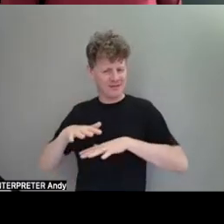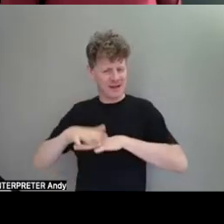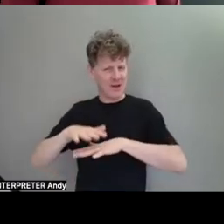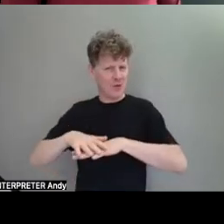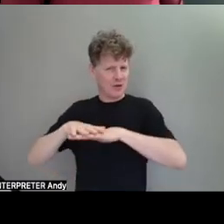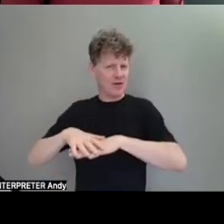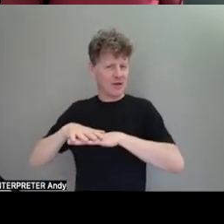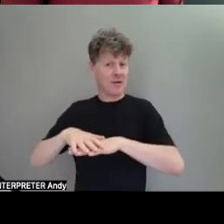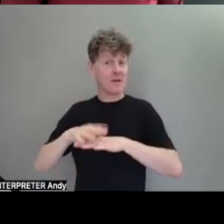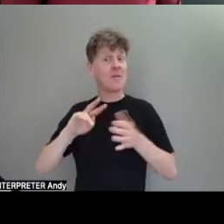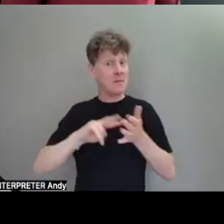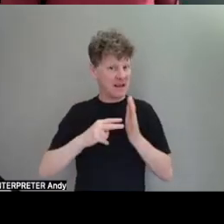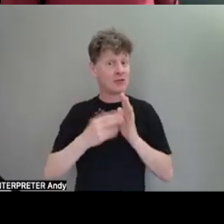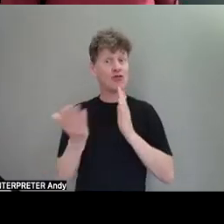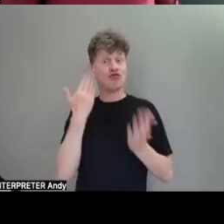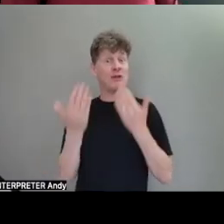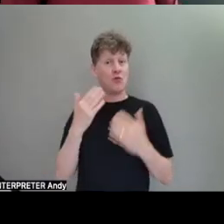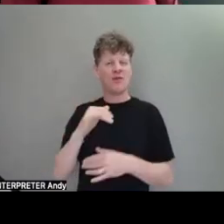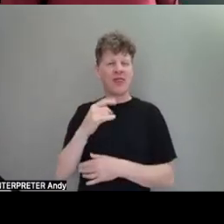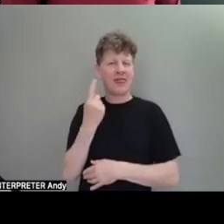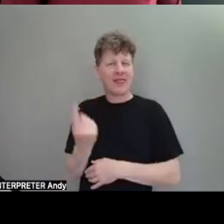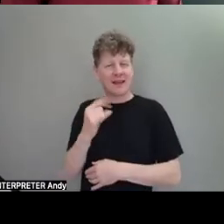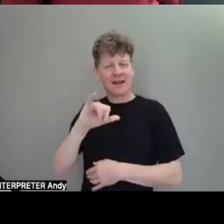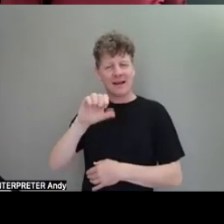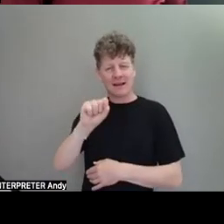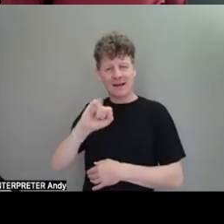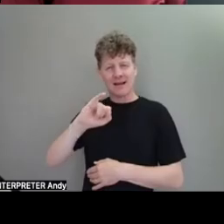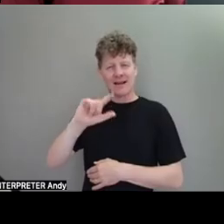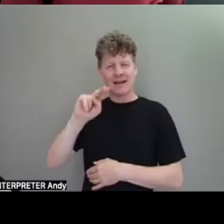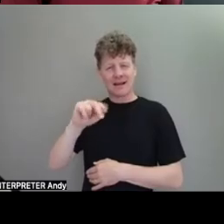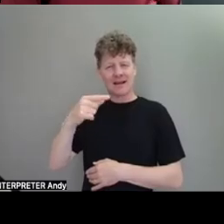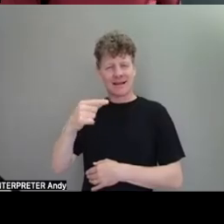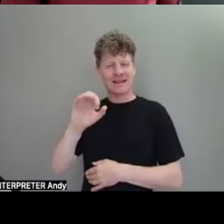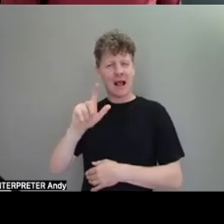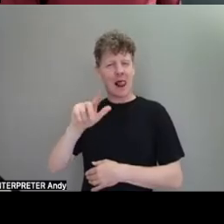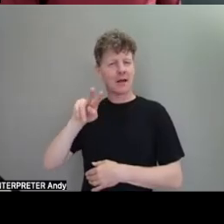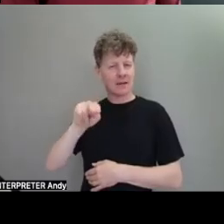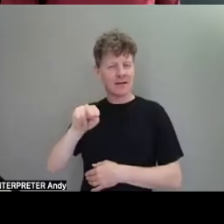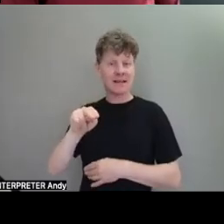So removing the singletons actually increased the clustering very slightly.